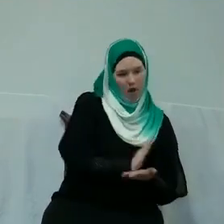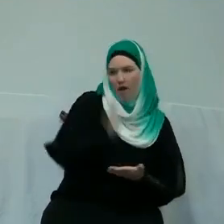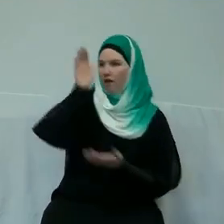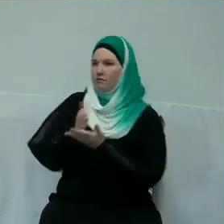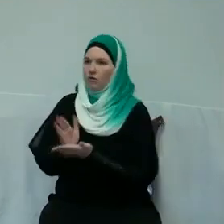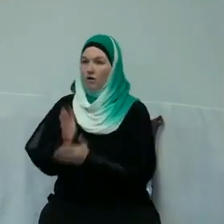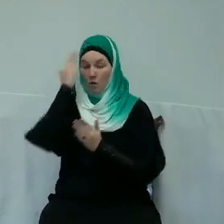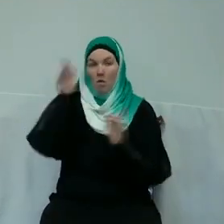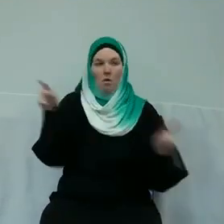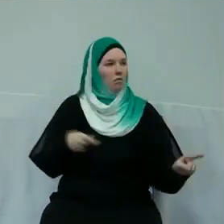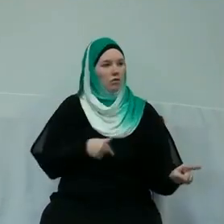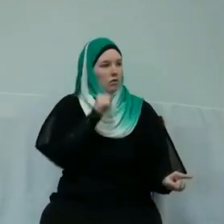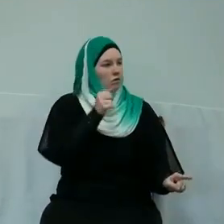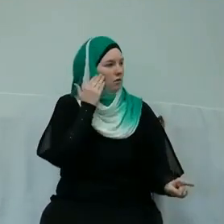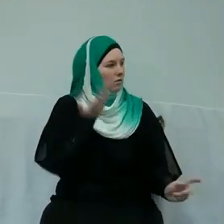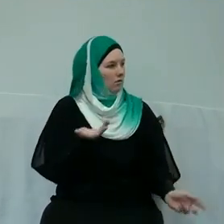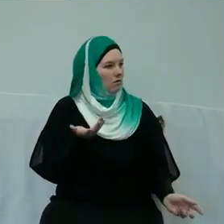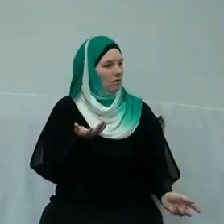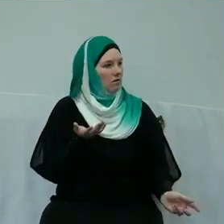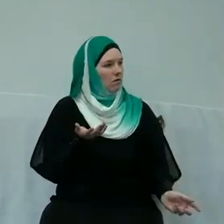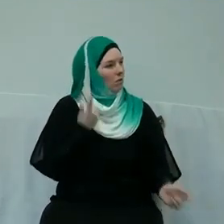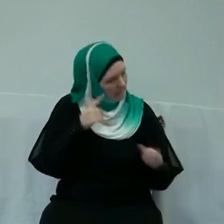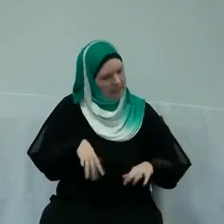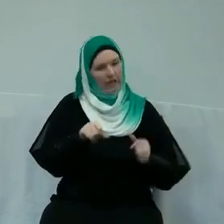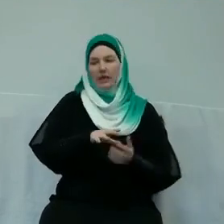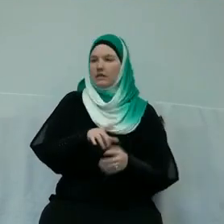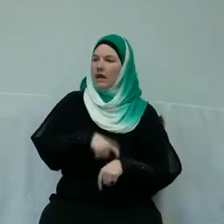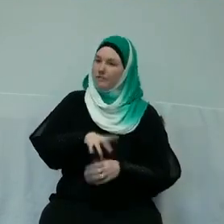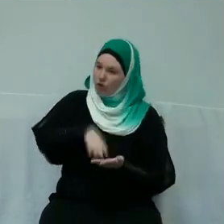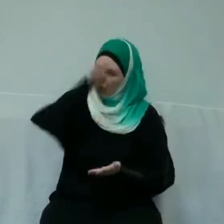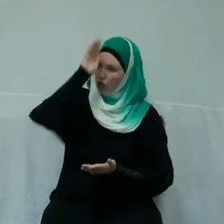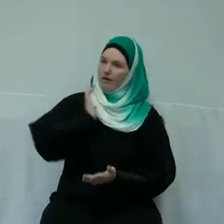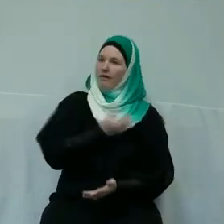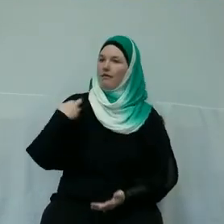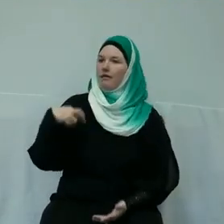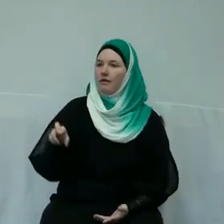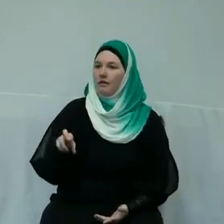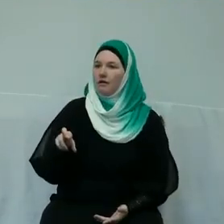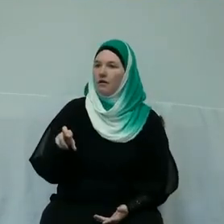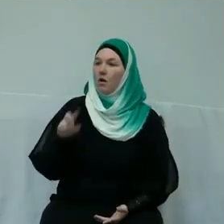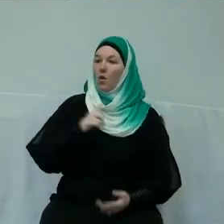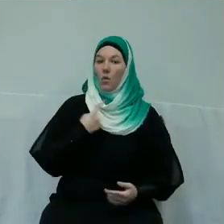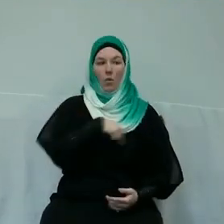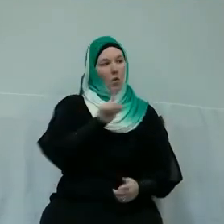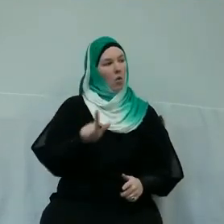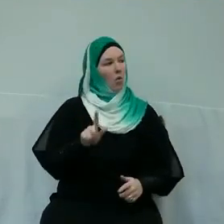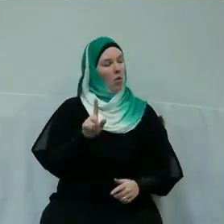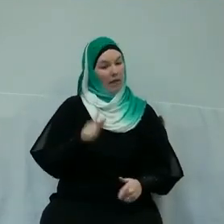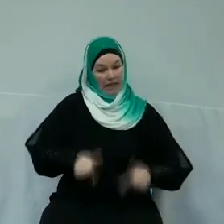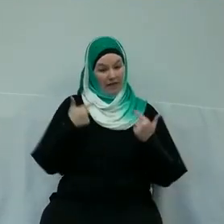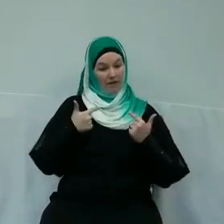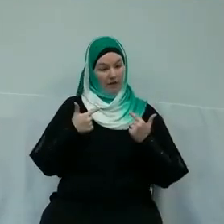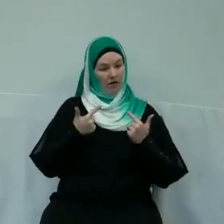time to learn our deen, and that means what we are living by is only inherited